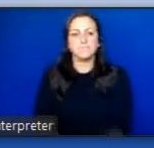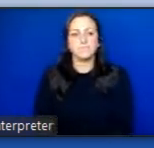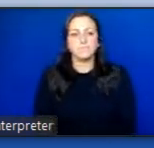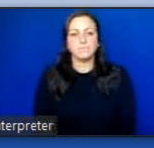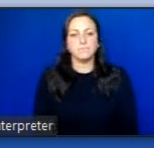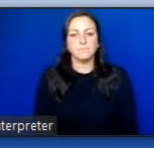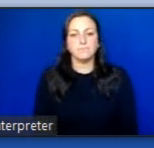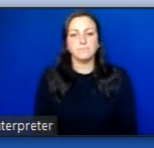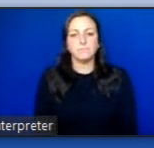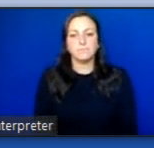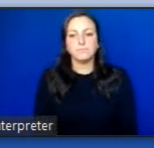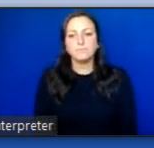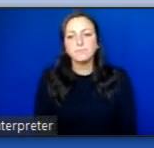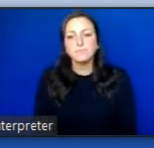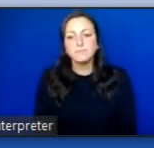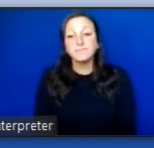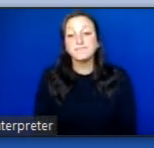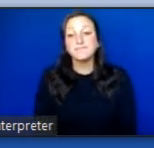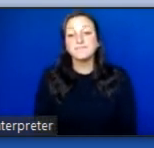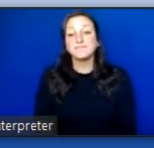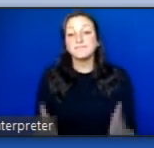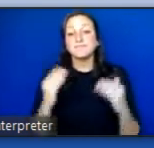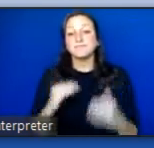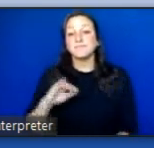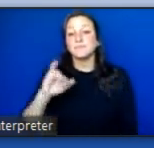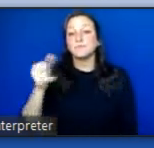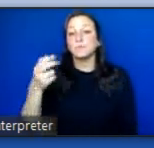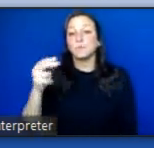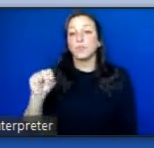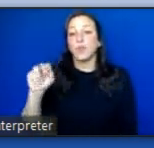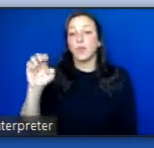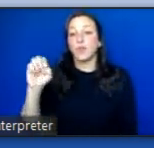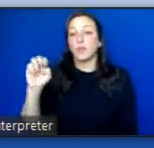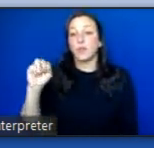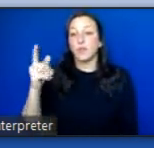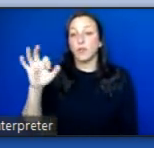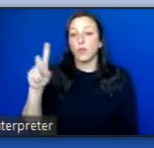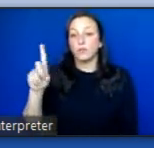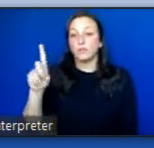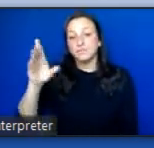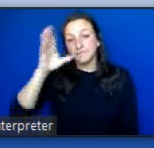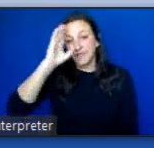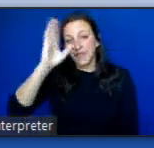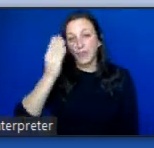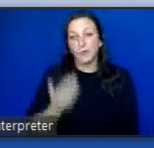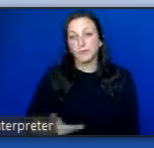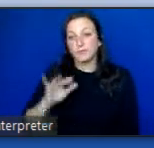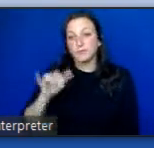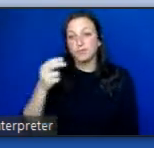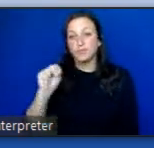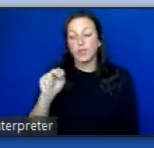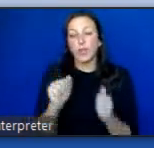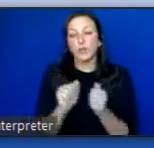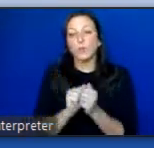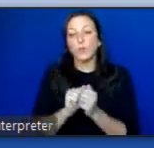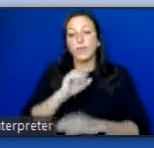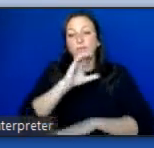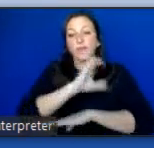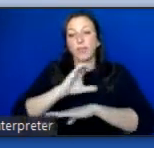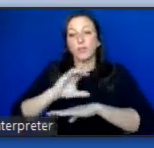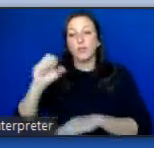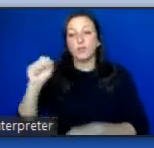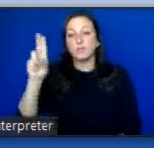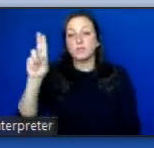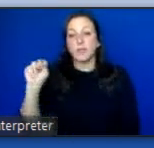Okay, let's go to John Ingold. Hi, everyone. It's John Ingold with the Colorado Sun.